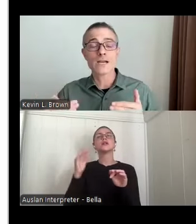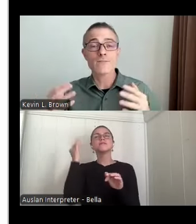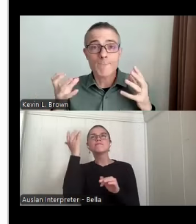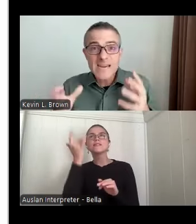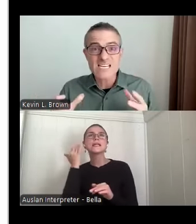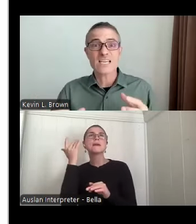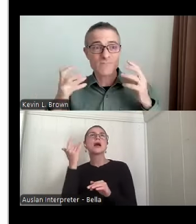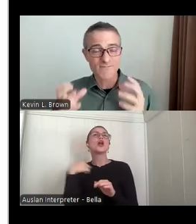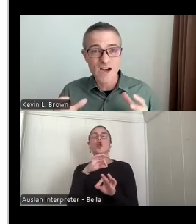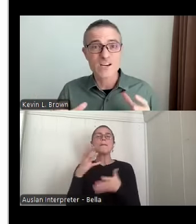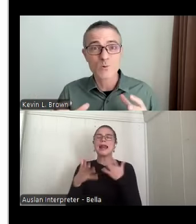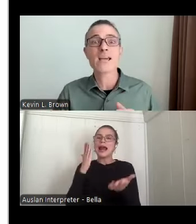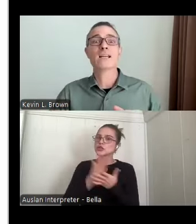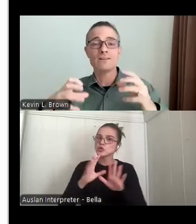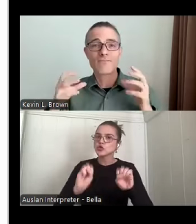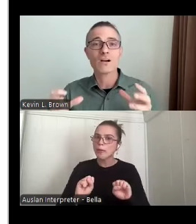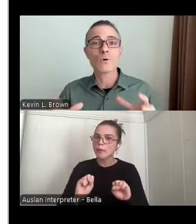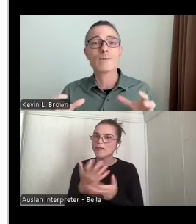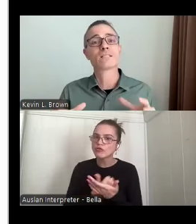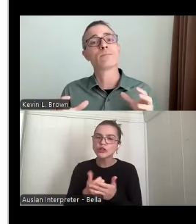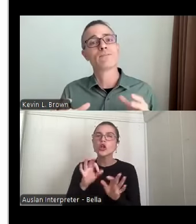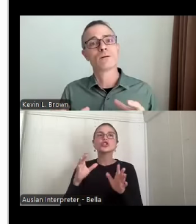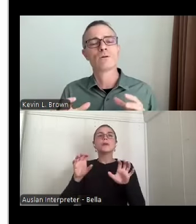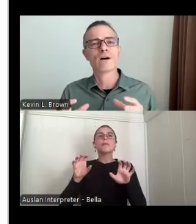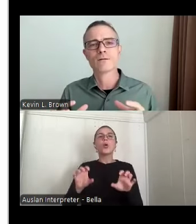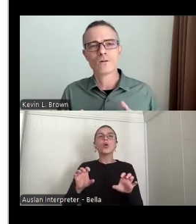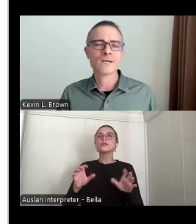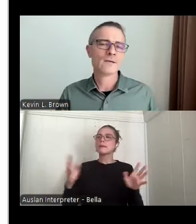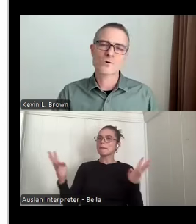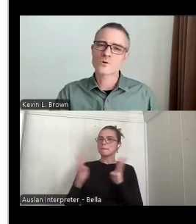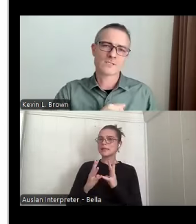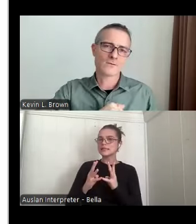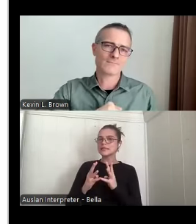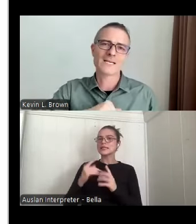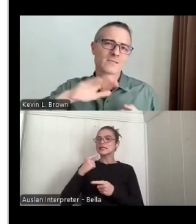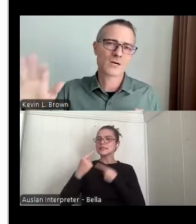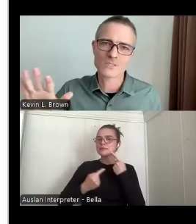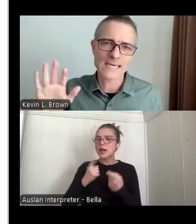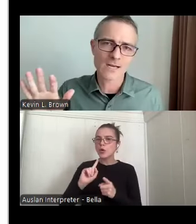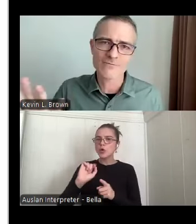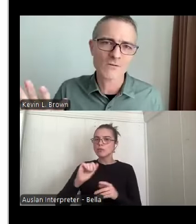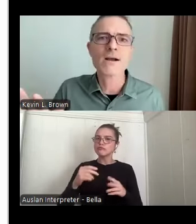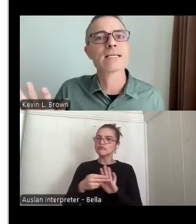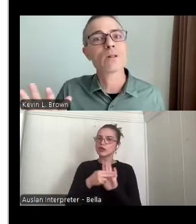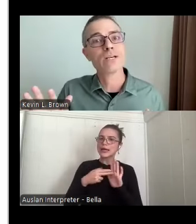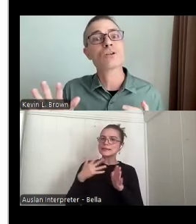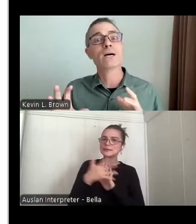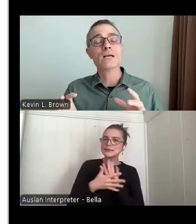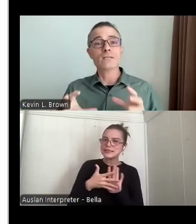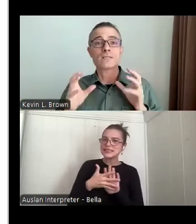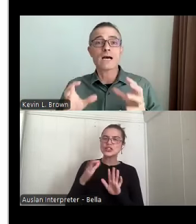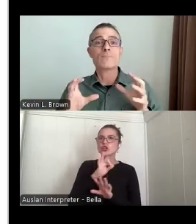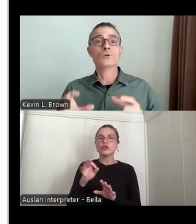long enough to meet and define your brand and figure out what it means to be fundable and findable. Of course, don't miss tomorrow's deadline for a grant application,